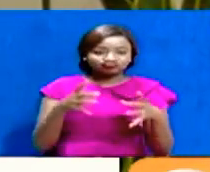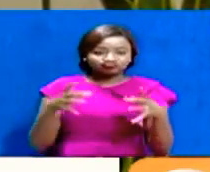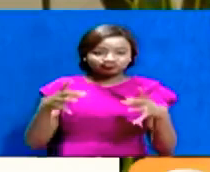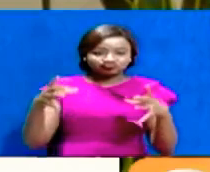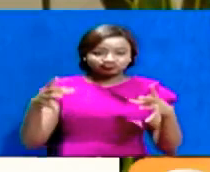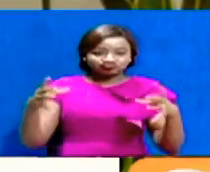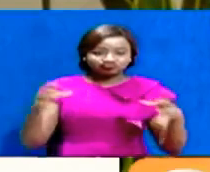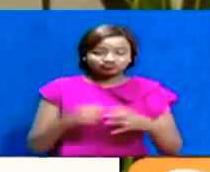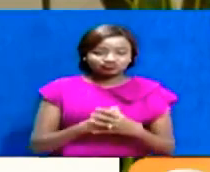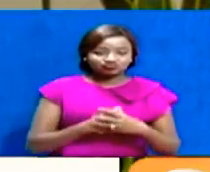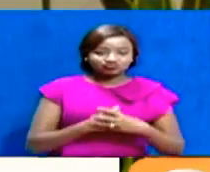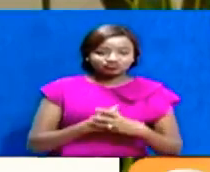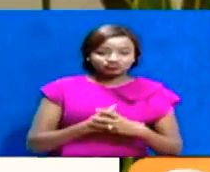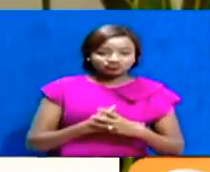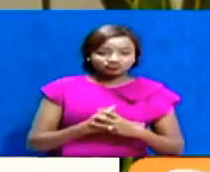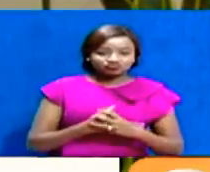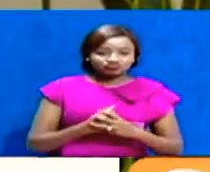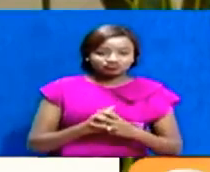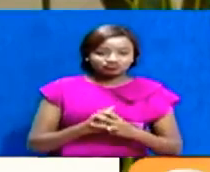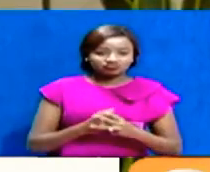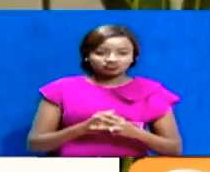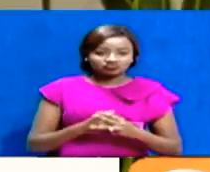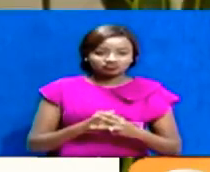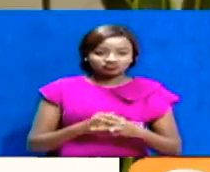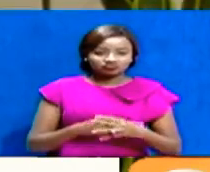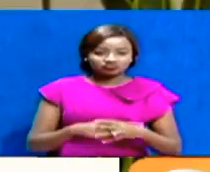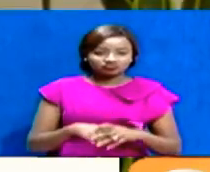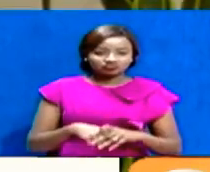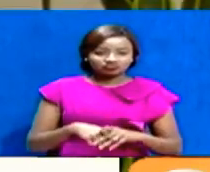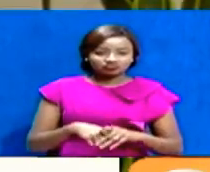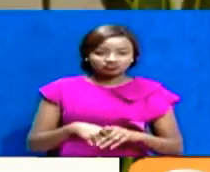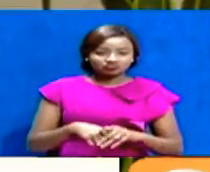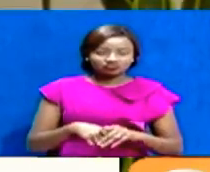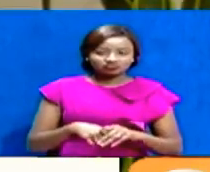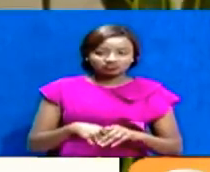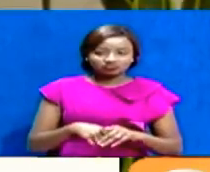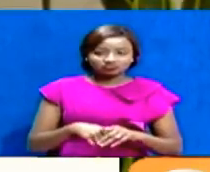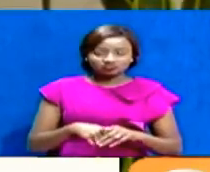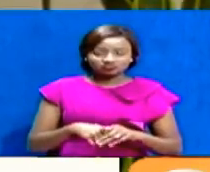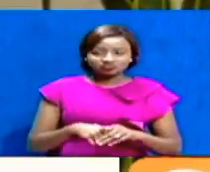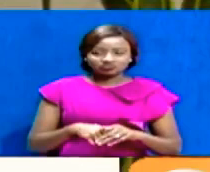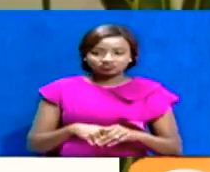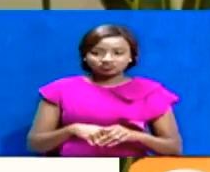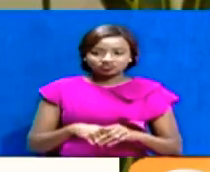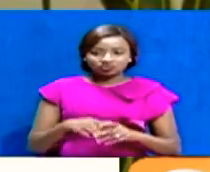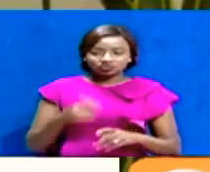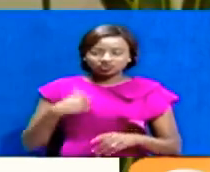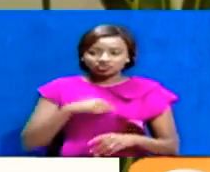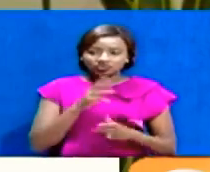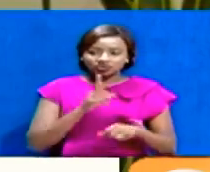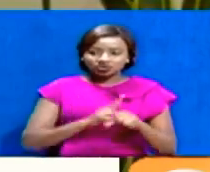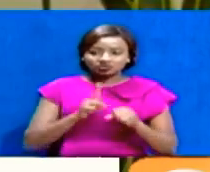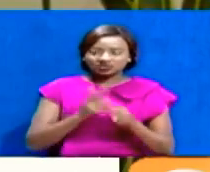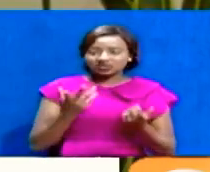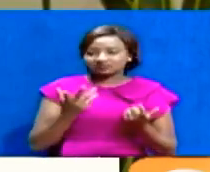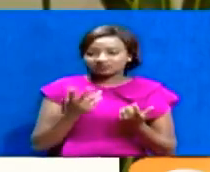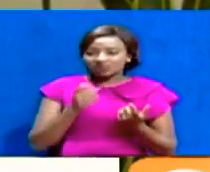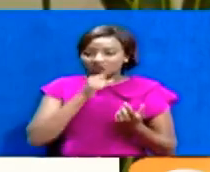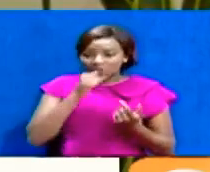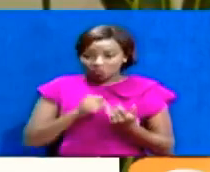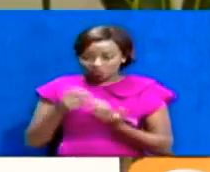of vaccination. We introduced those over 58 years old. And so what happened is that we were using our old distribution list.